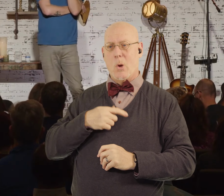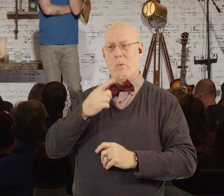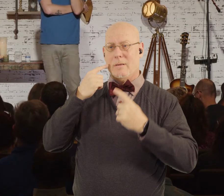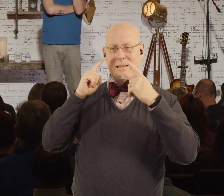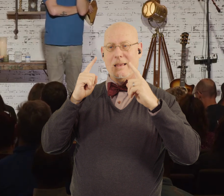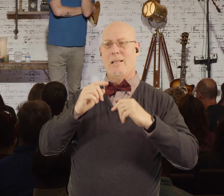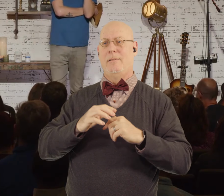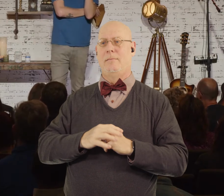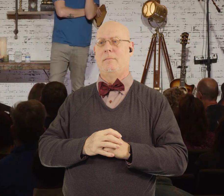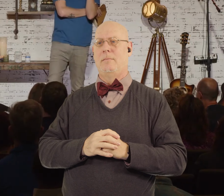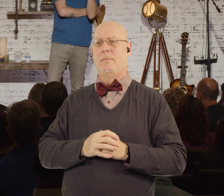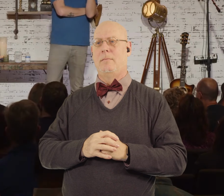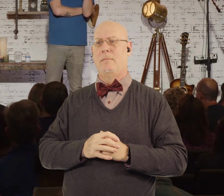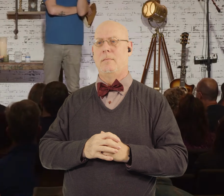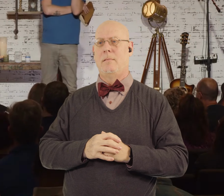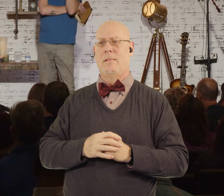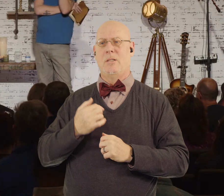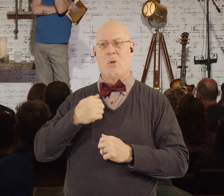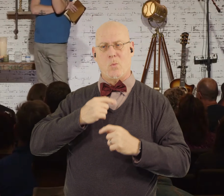But I was like, yeah, baby girl, we did.